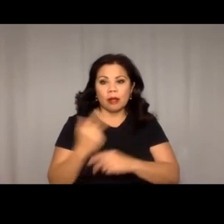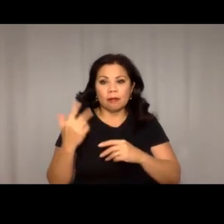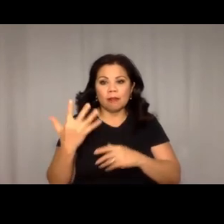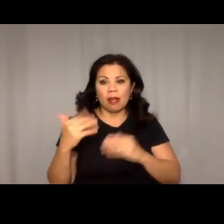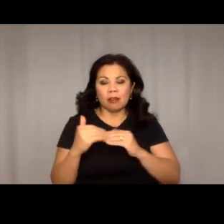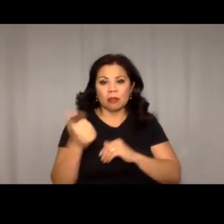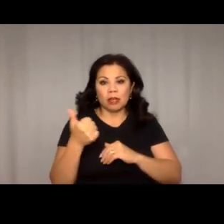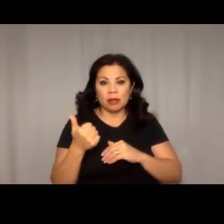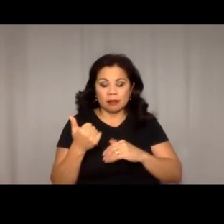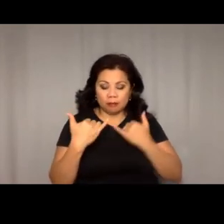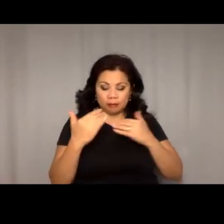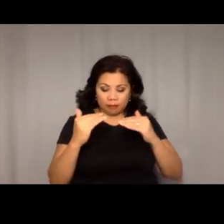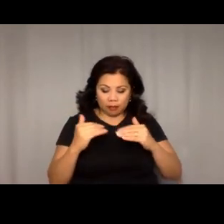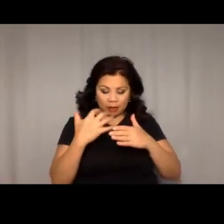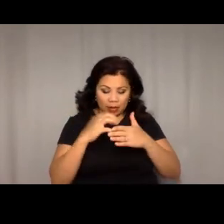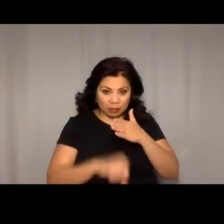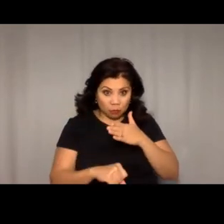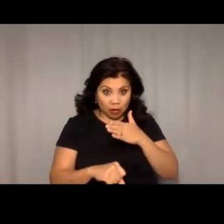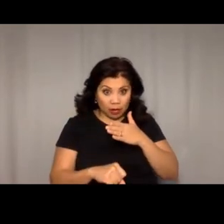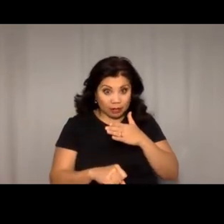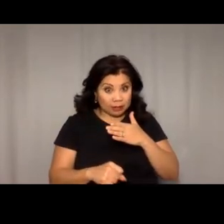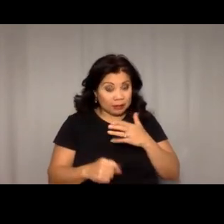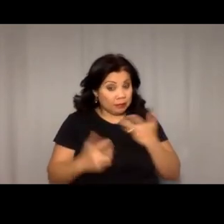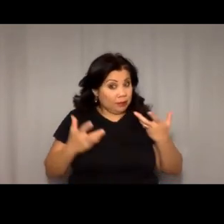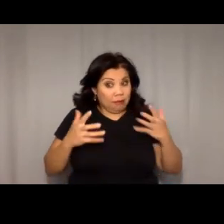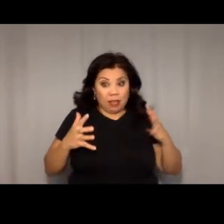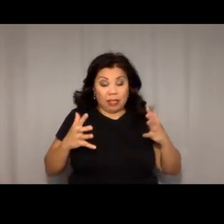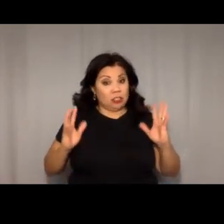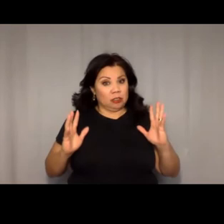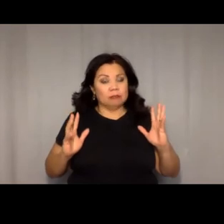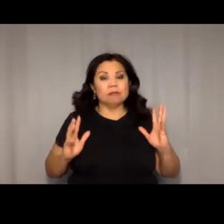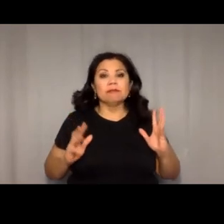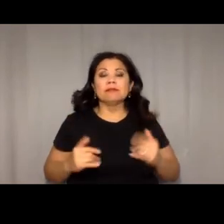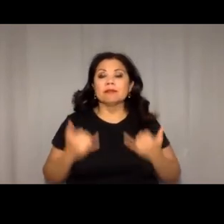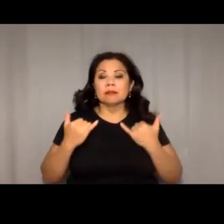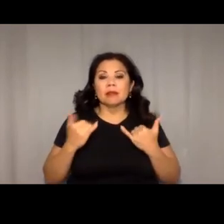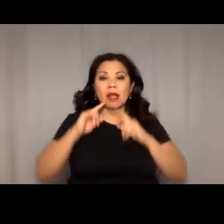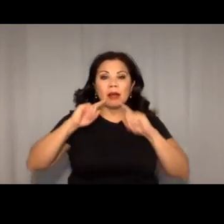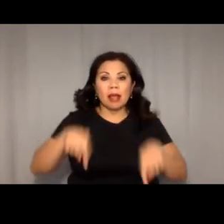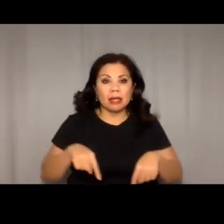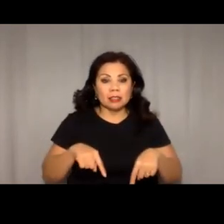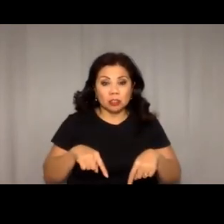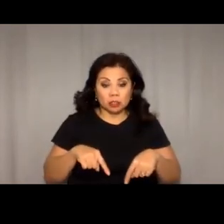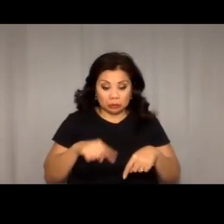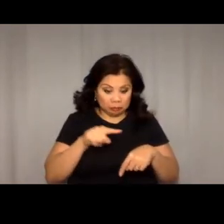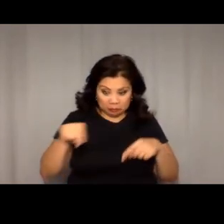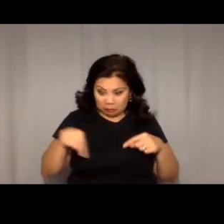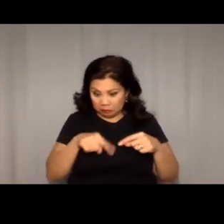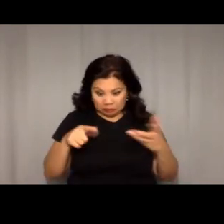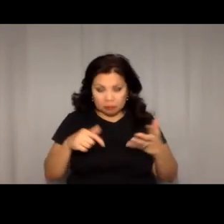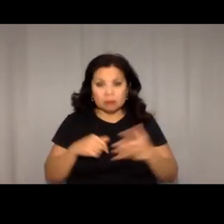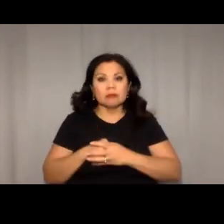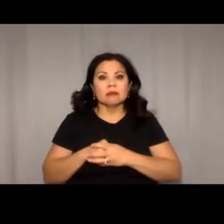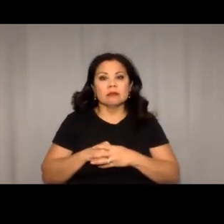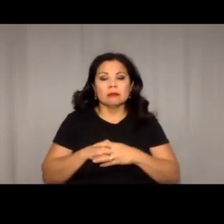I'm going to subtract. Oh, I'm almost done. After I subtract, I'm done with this part. All right, now my answer is in here somewhere.